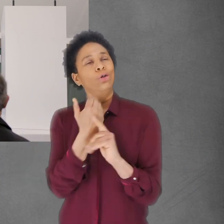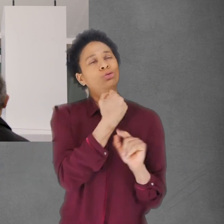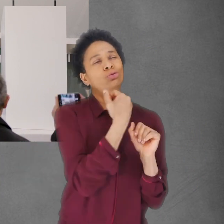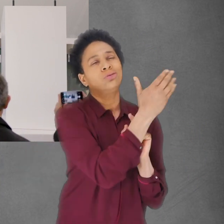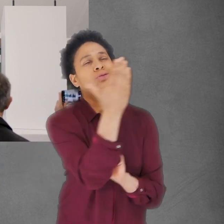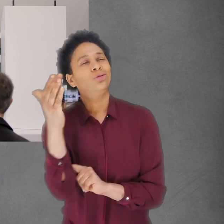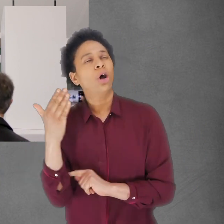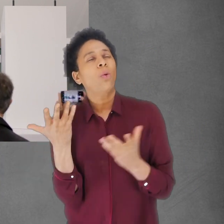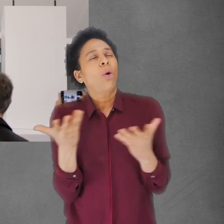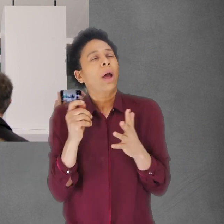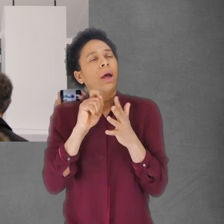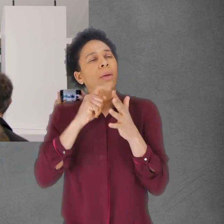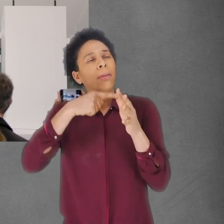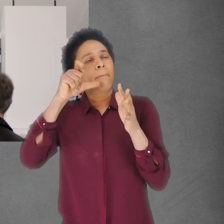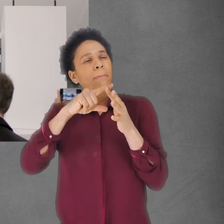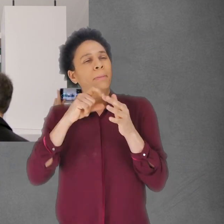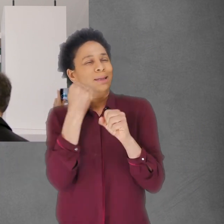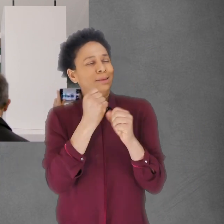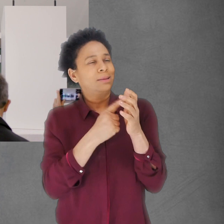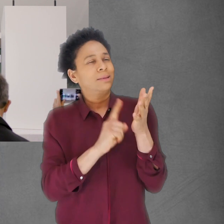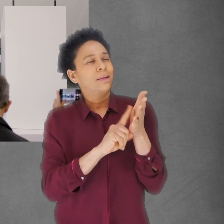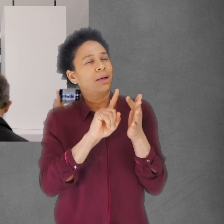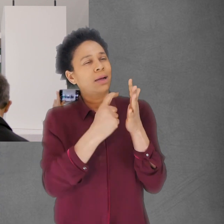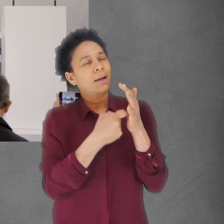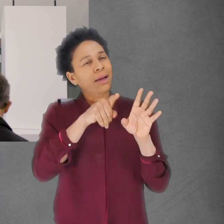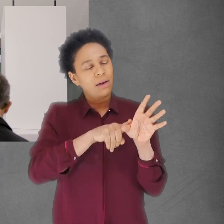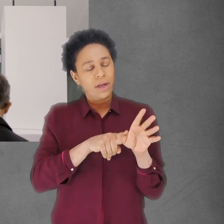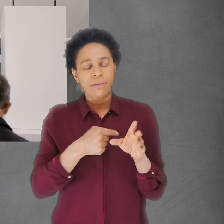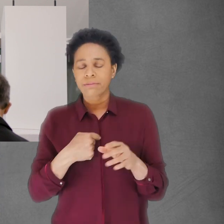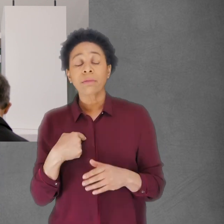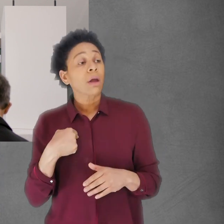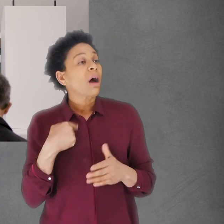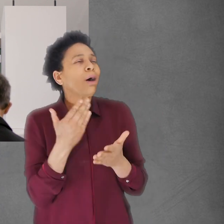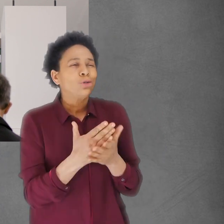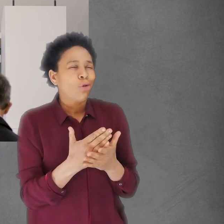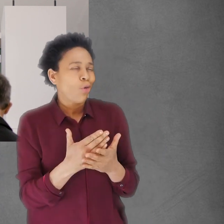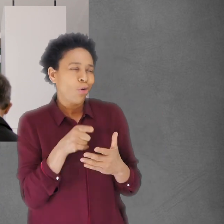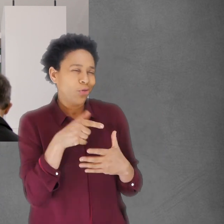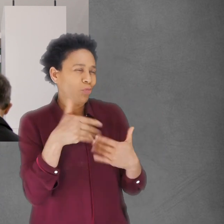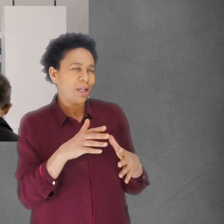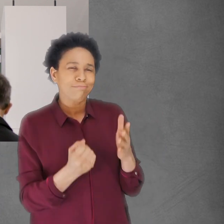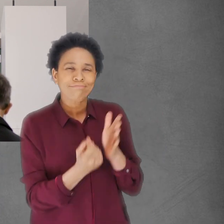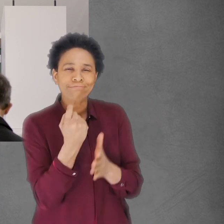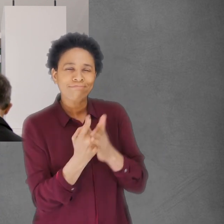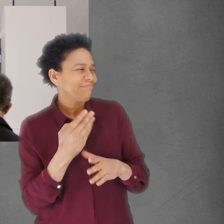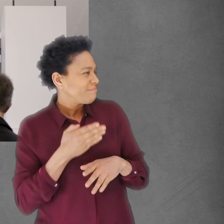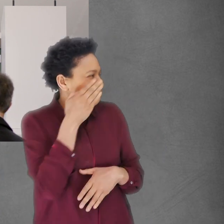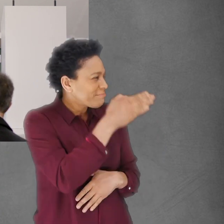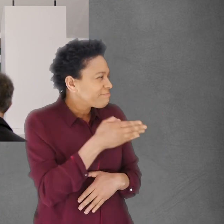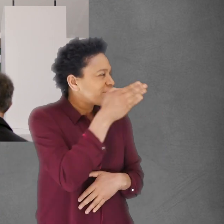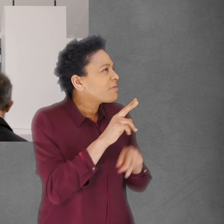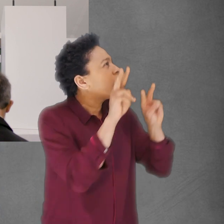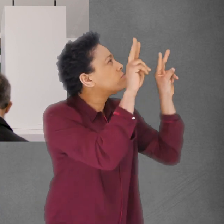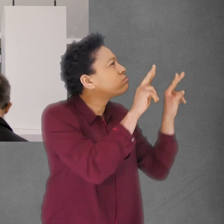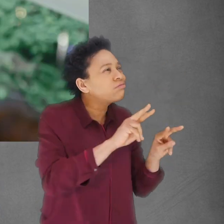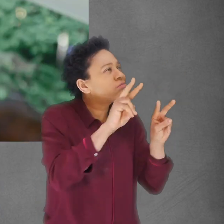inaugural show for the new space of the gallery. I think you all probably had a chance to visit the pavilion and probably